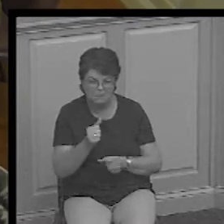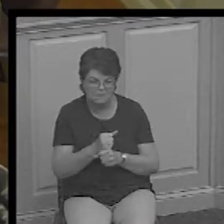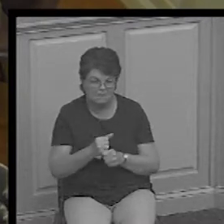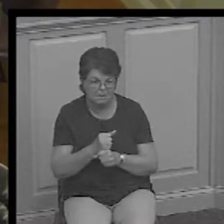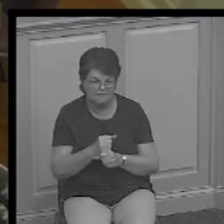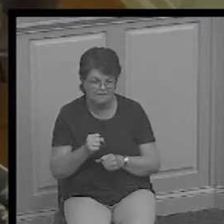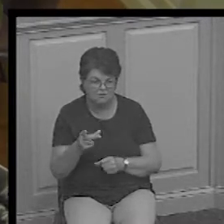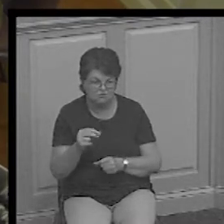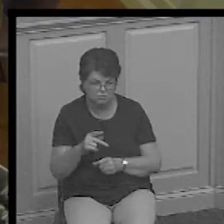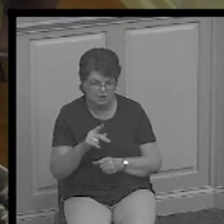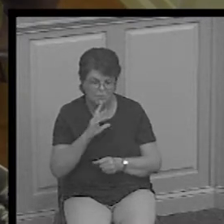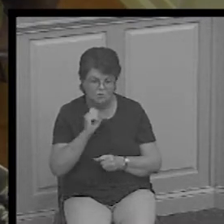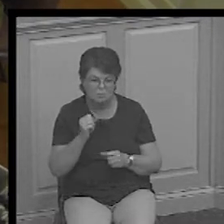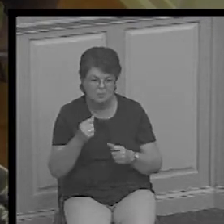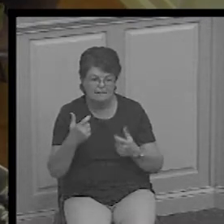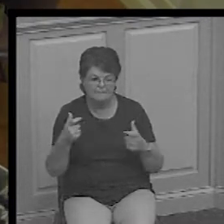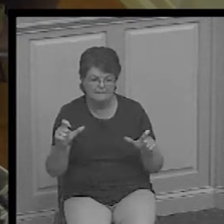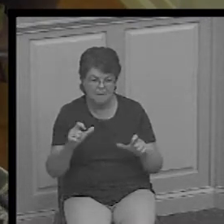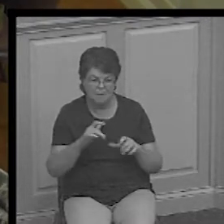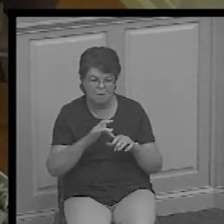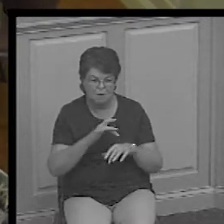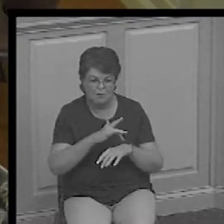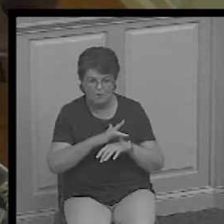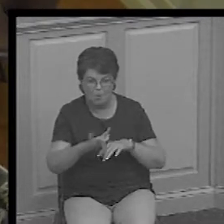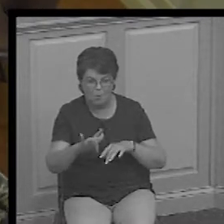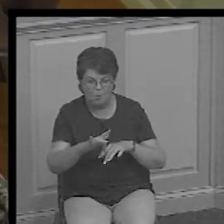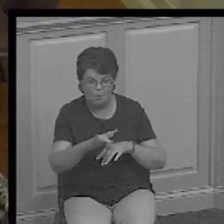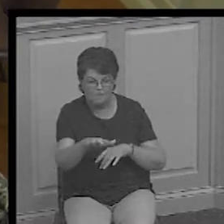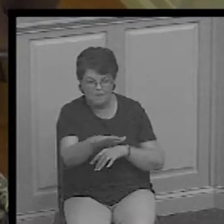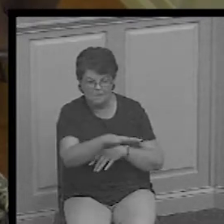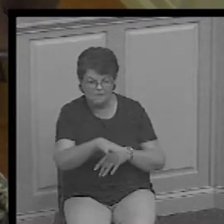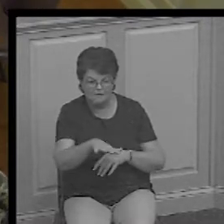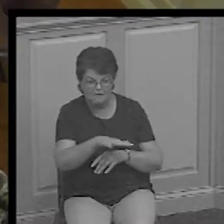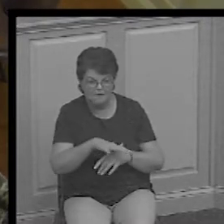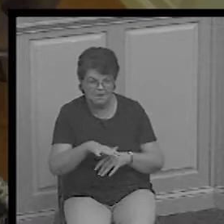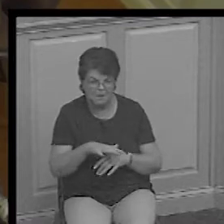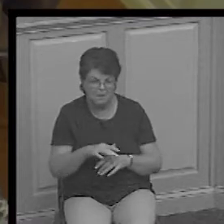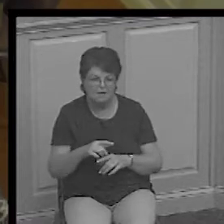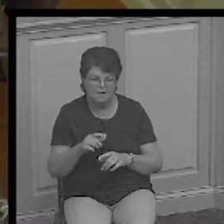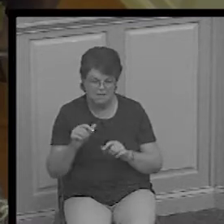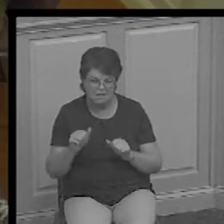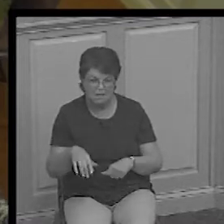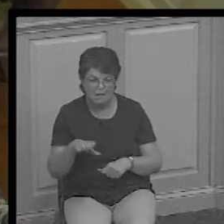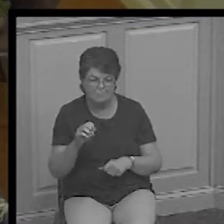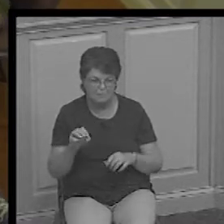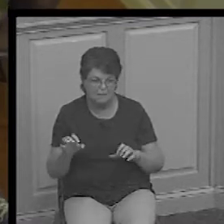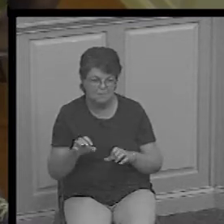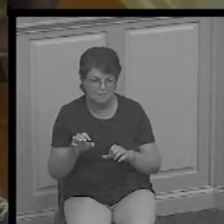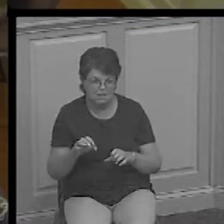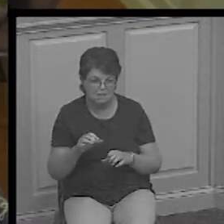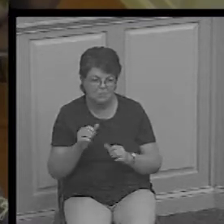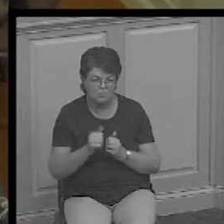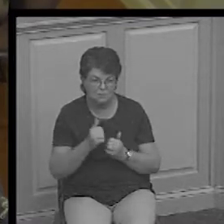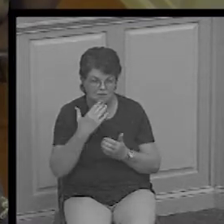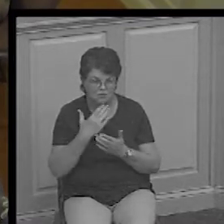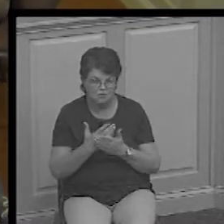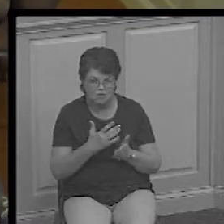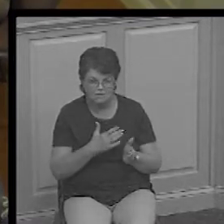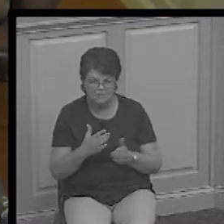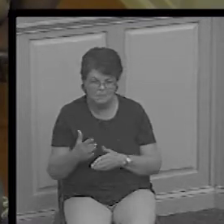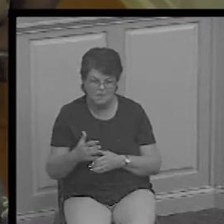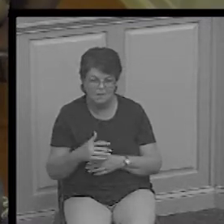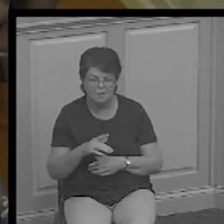shop. It was a big open space, going back to what you mentioned previously. It can be done if you have a good plan, it sounds like. And